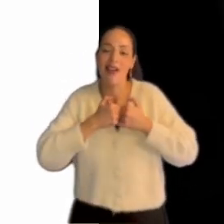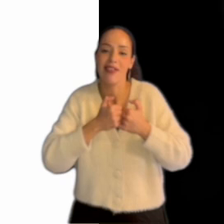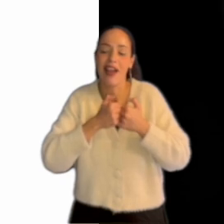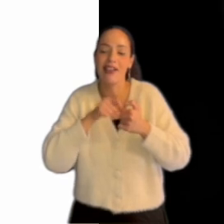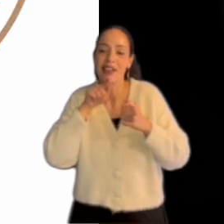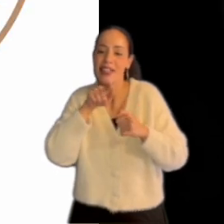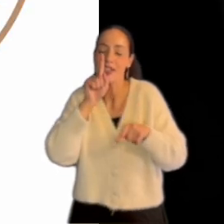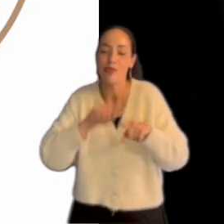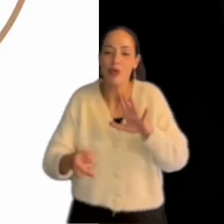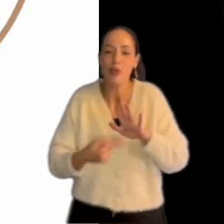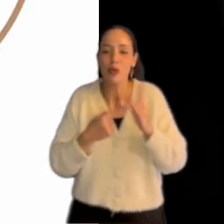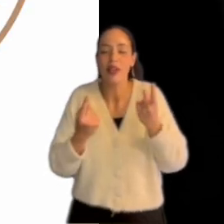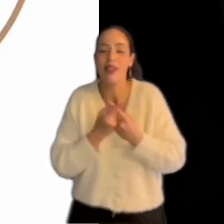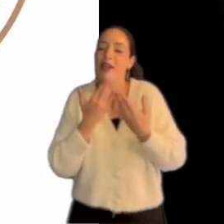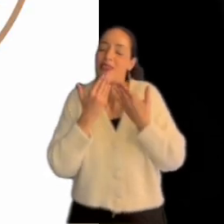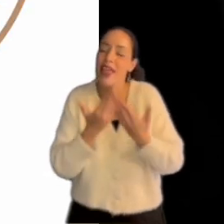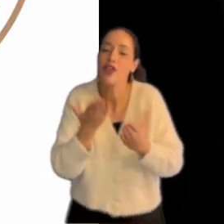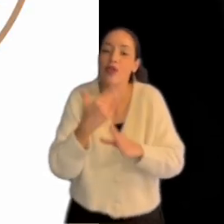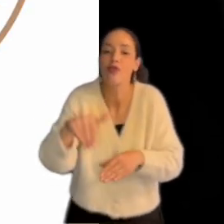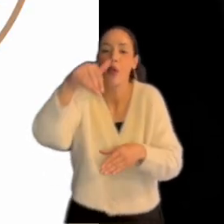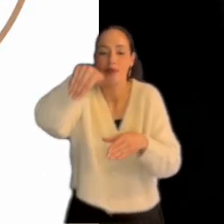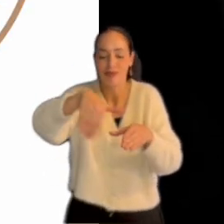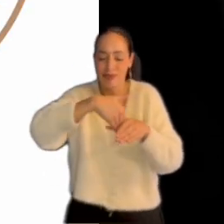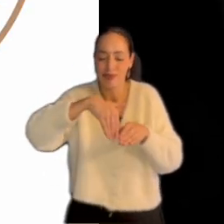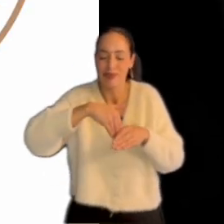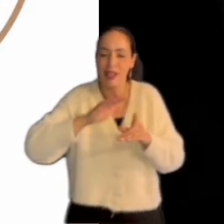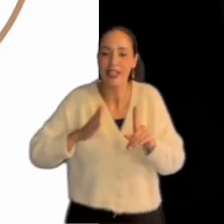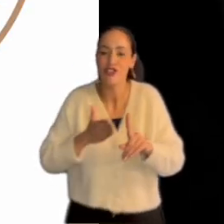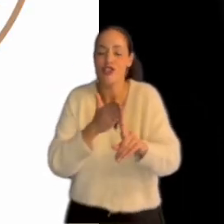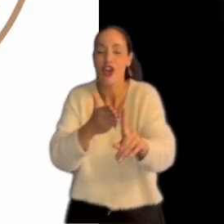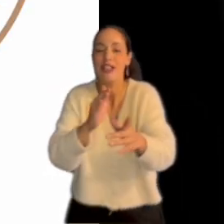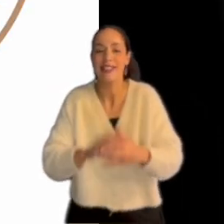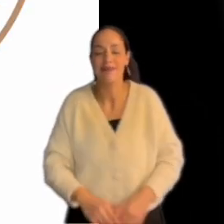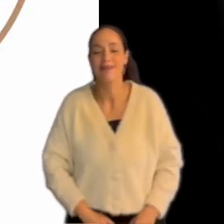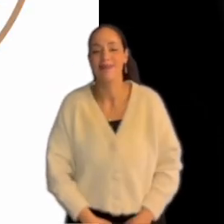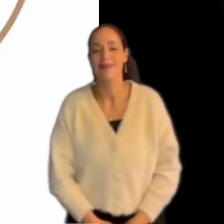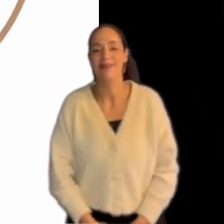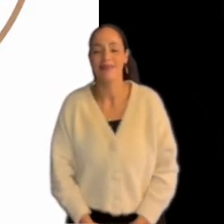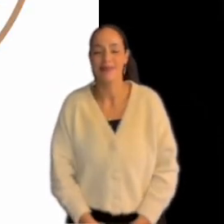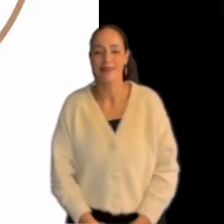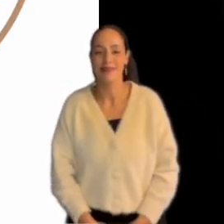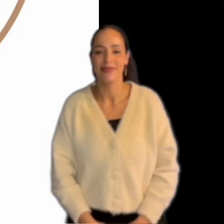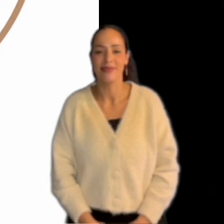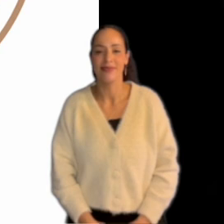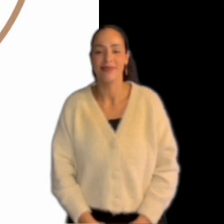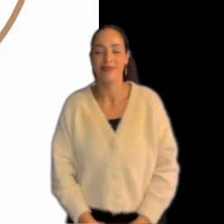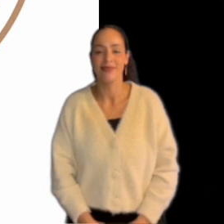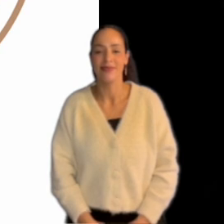As always, we welcome your feedback. Please feel free to contact me directly.